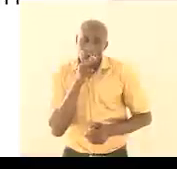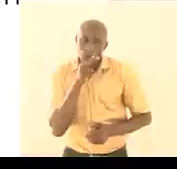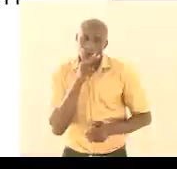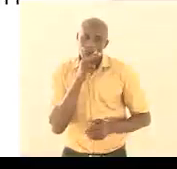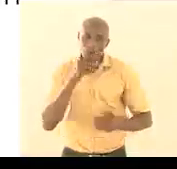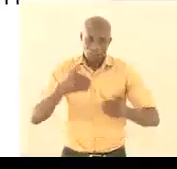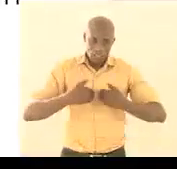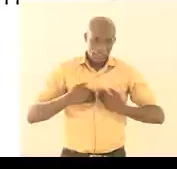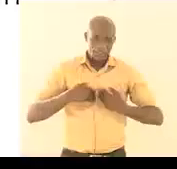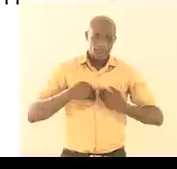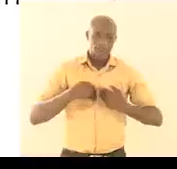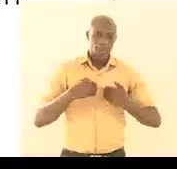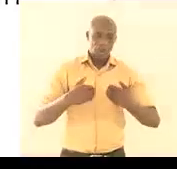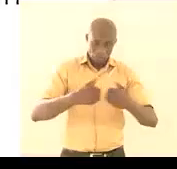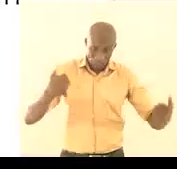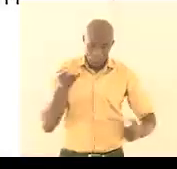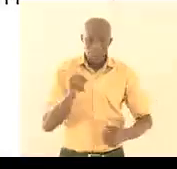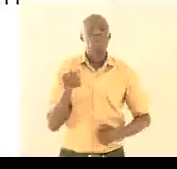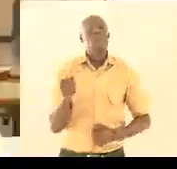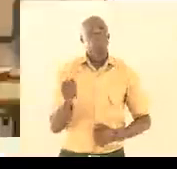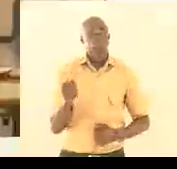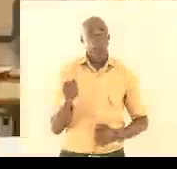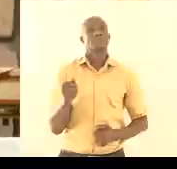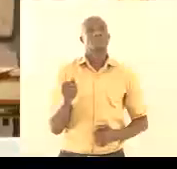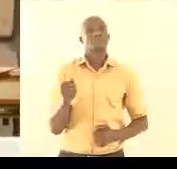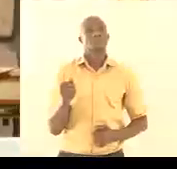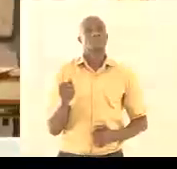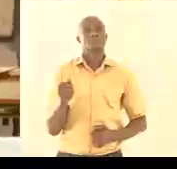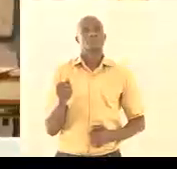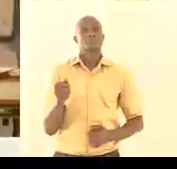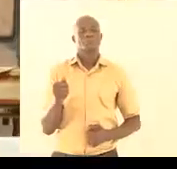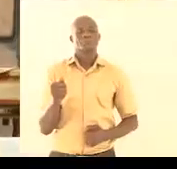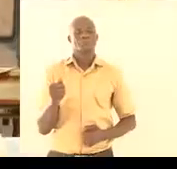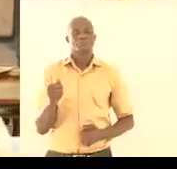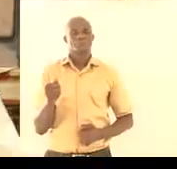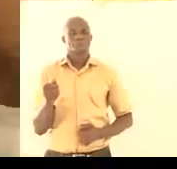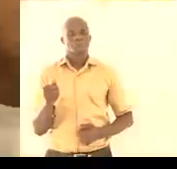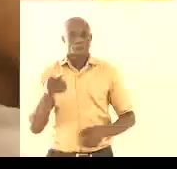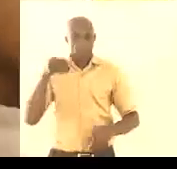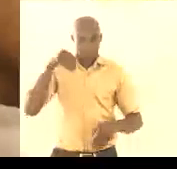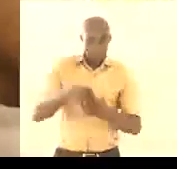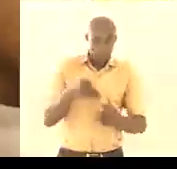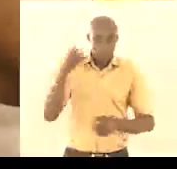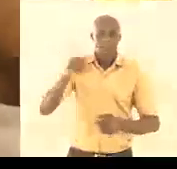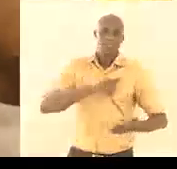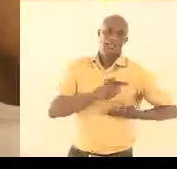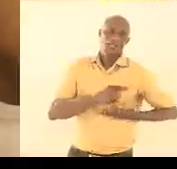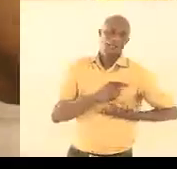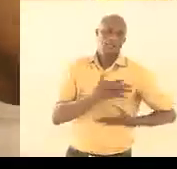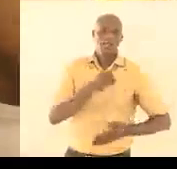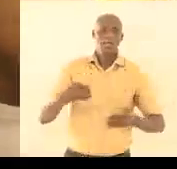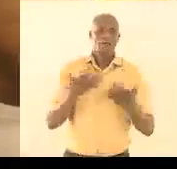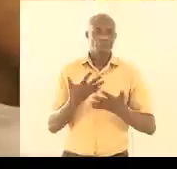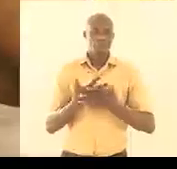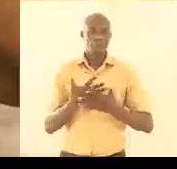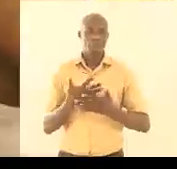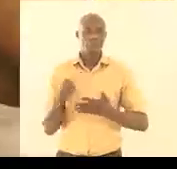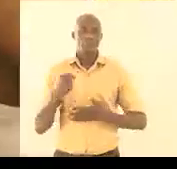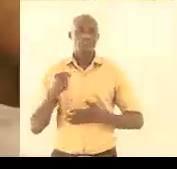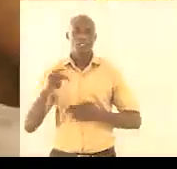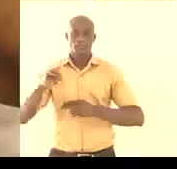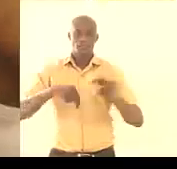of faith, had isolated himself. In their guilt and in their fear,